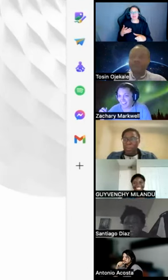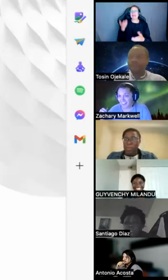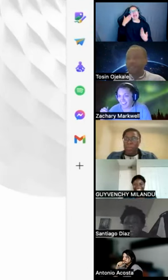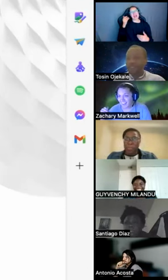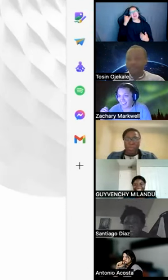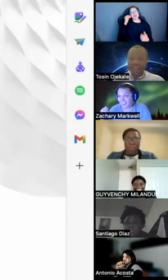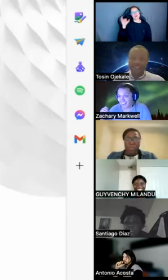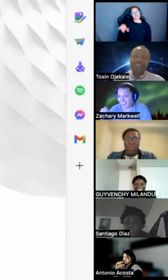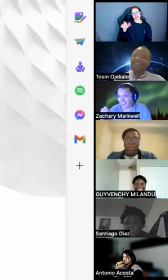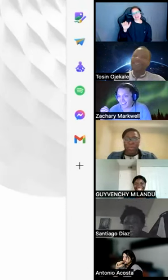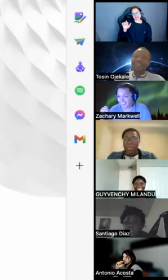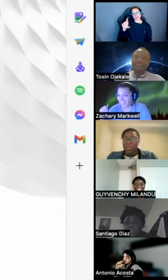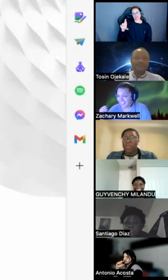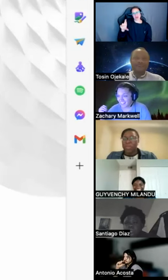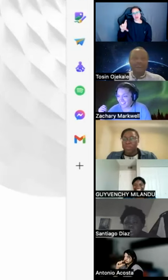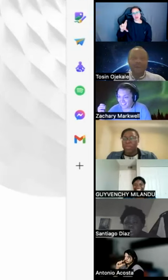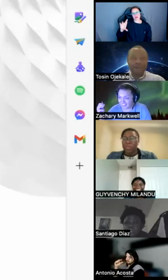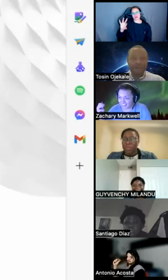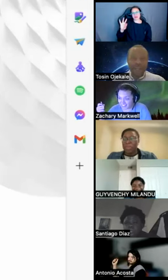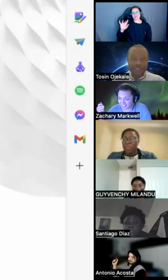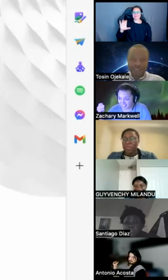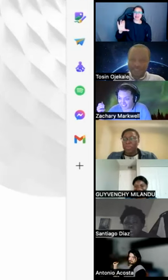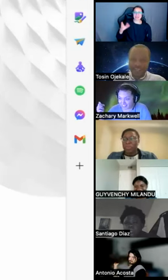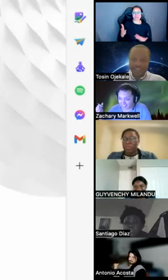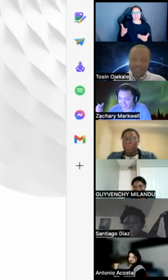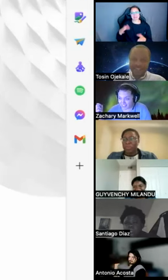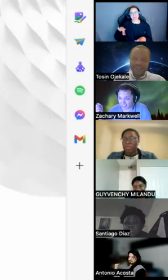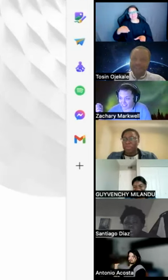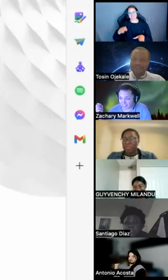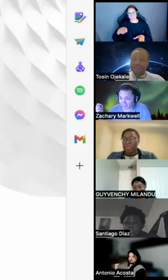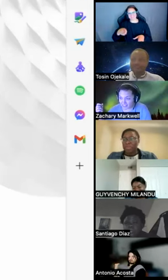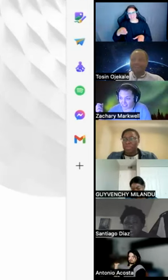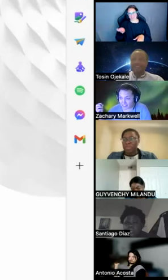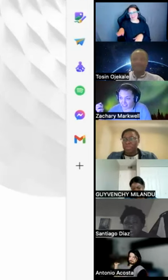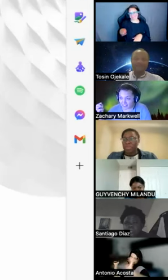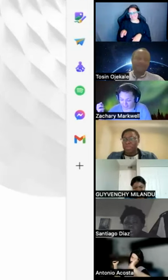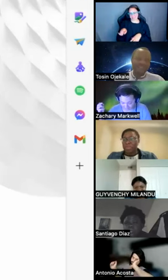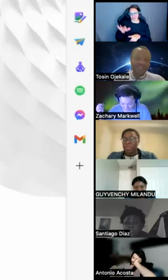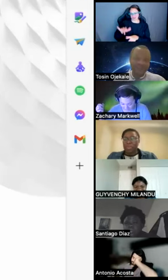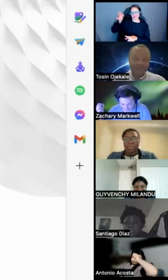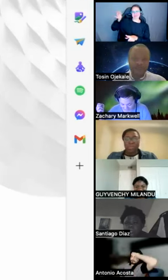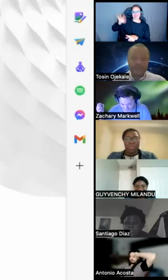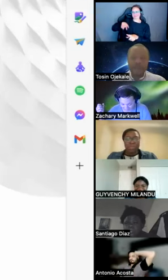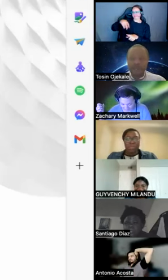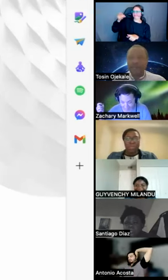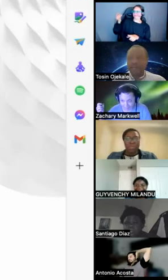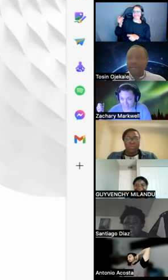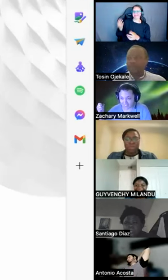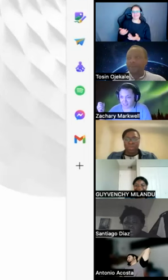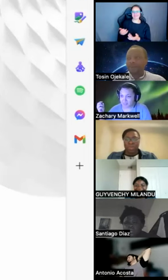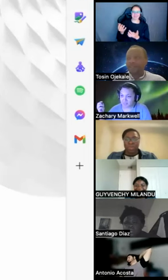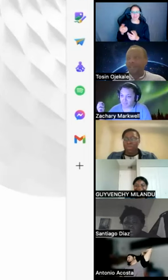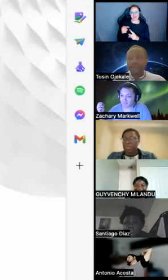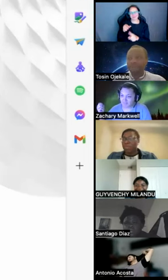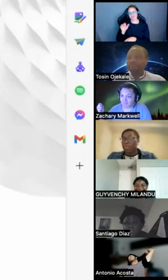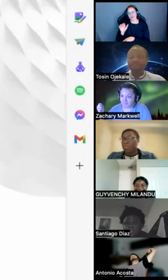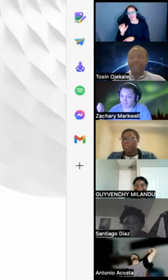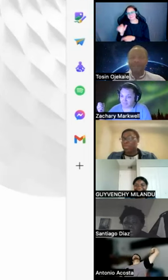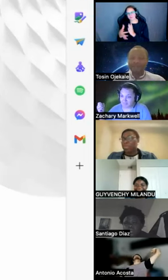of maybe fish flash or oil flash. You can also have some of those as well. But